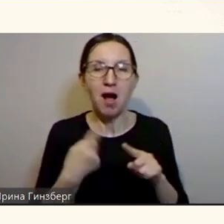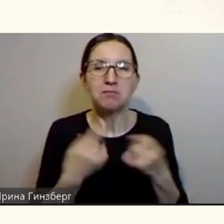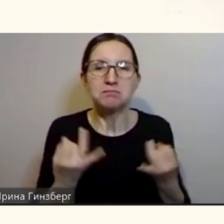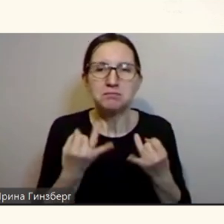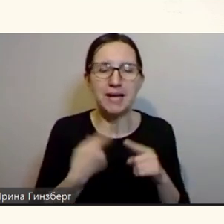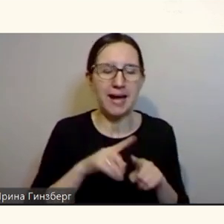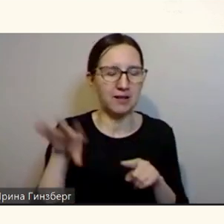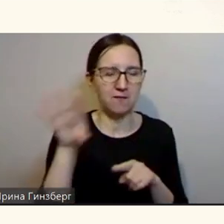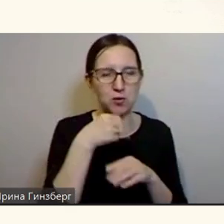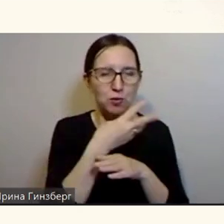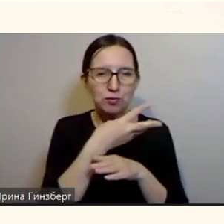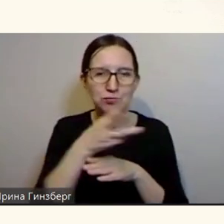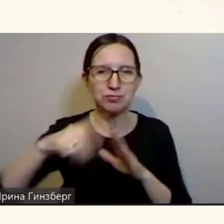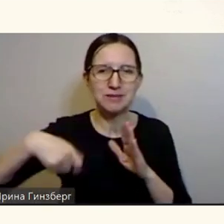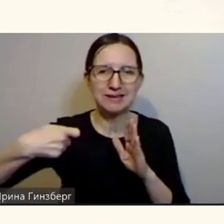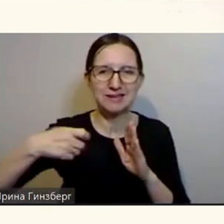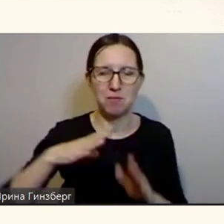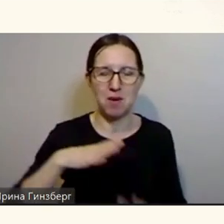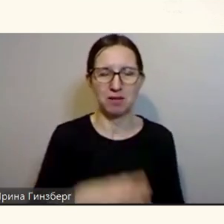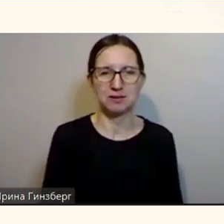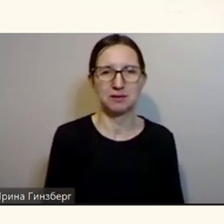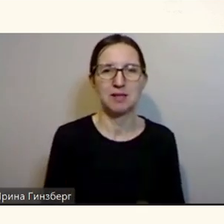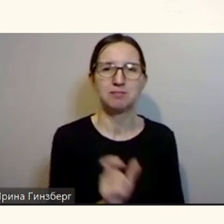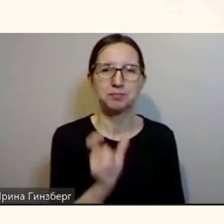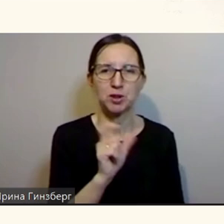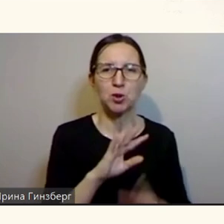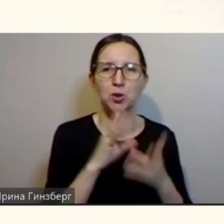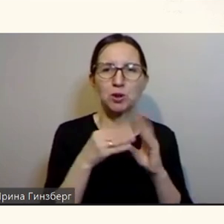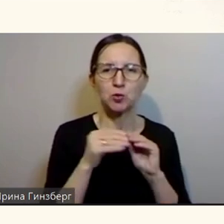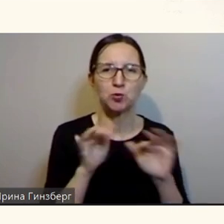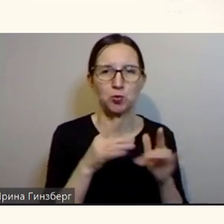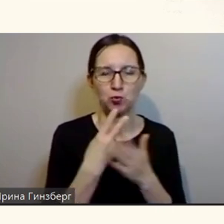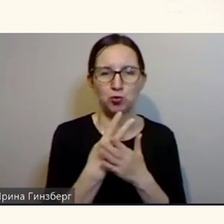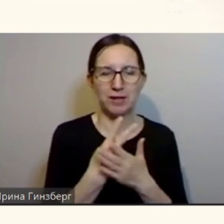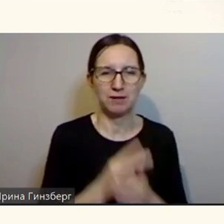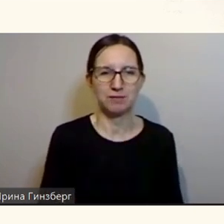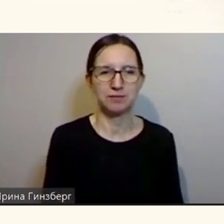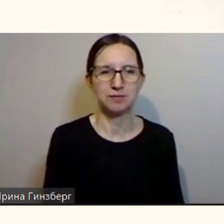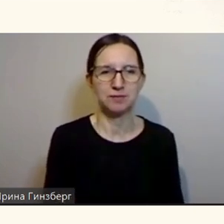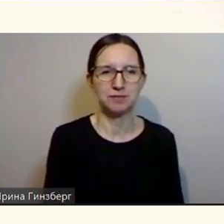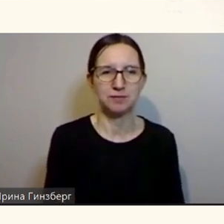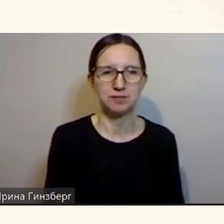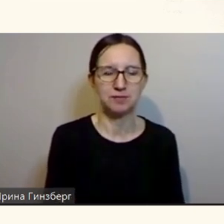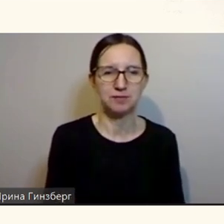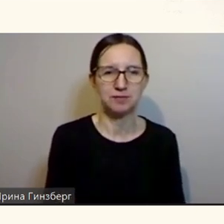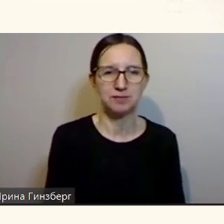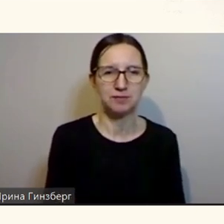exhibition. So, a short excerpt of the Firewoman.